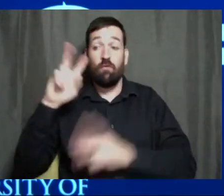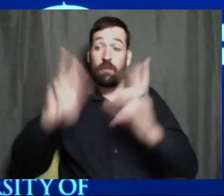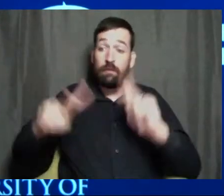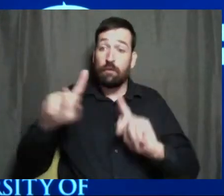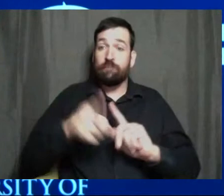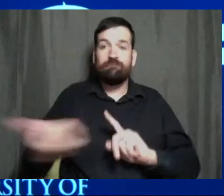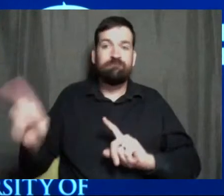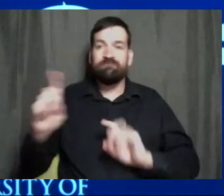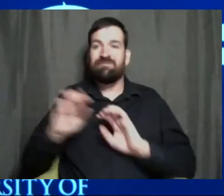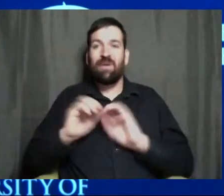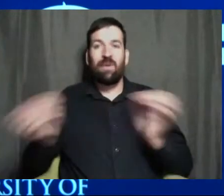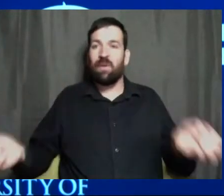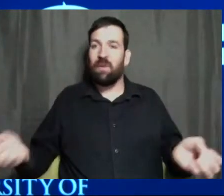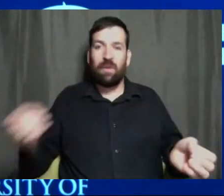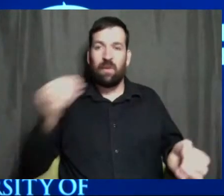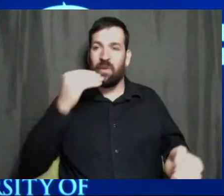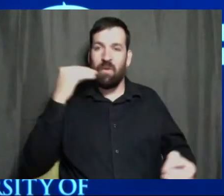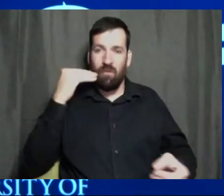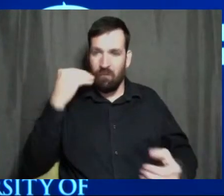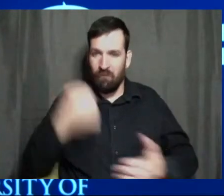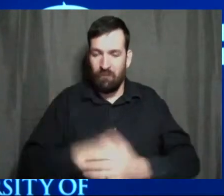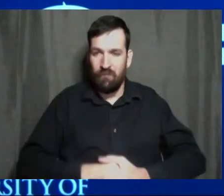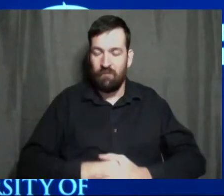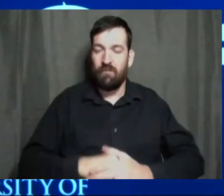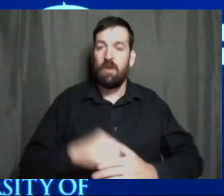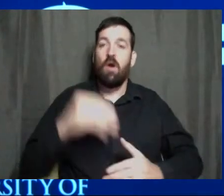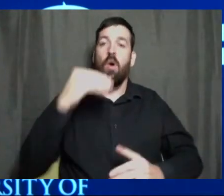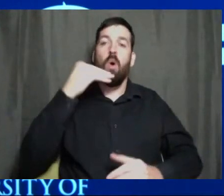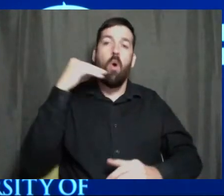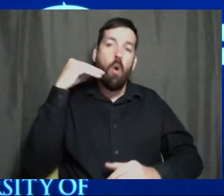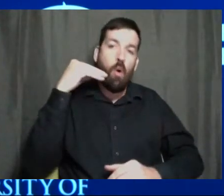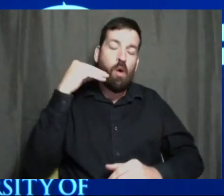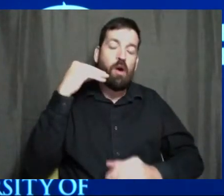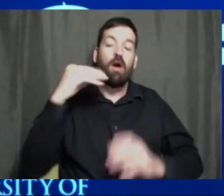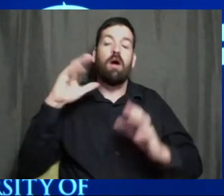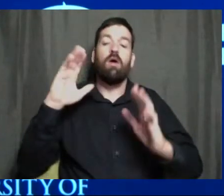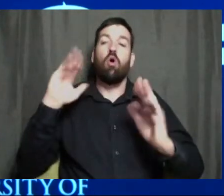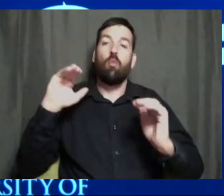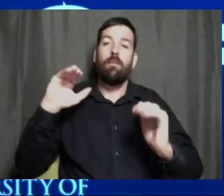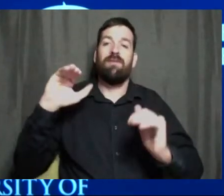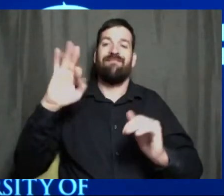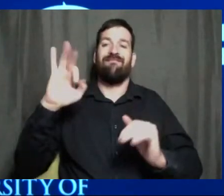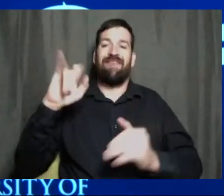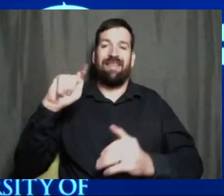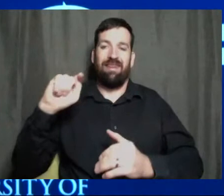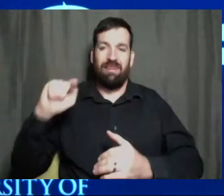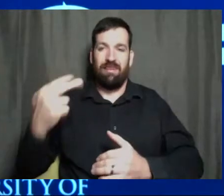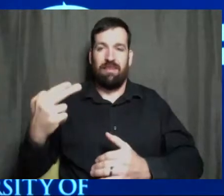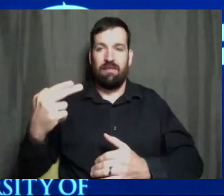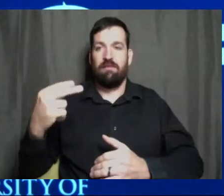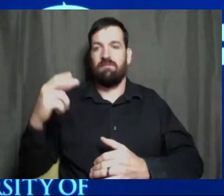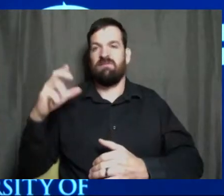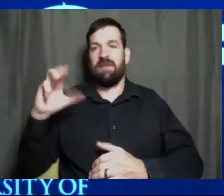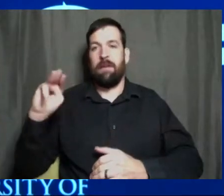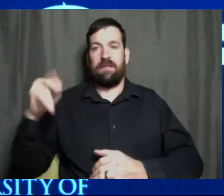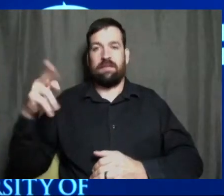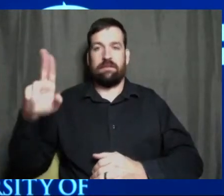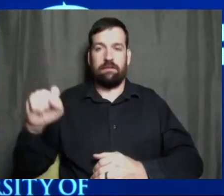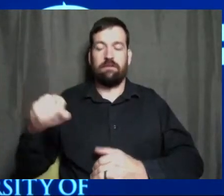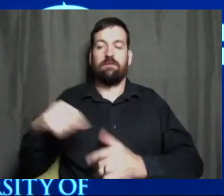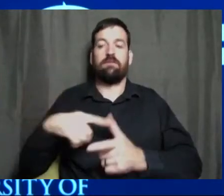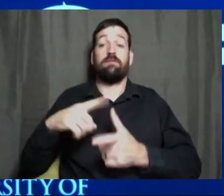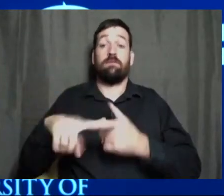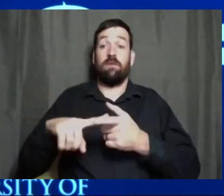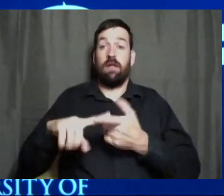did that at the Hope Faith Homeless Assistance Campus. And through partnerships, starting with them and then connecting with